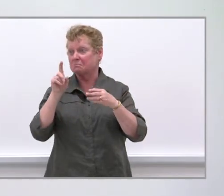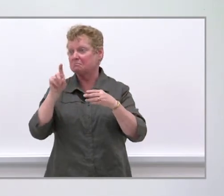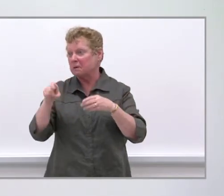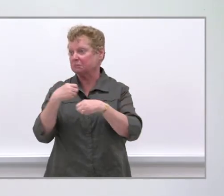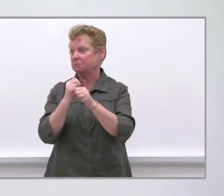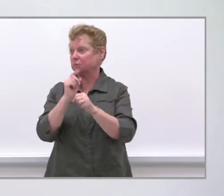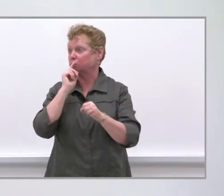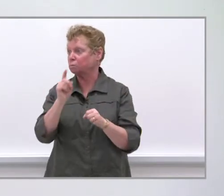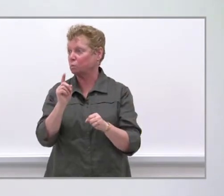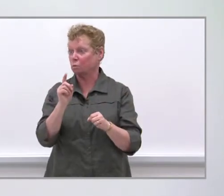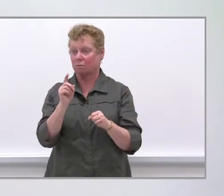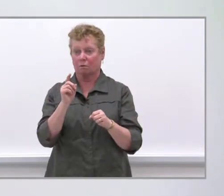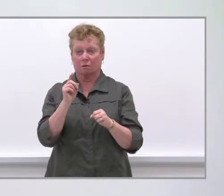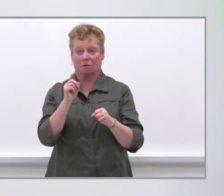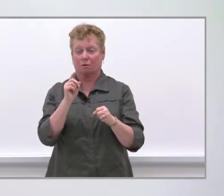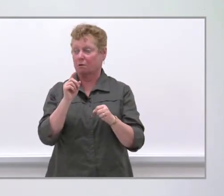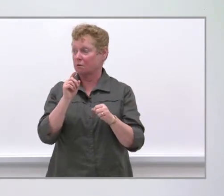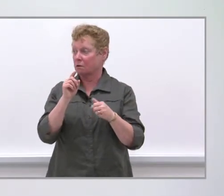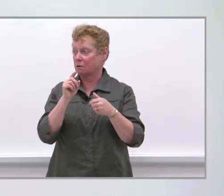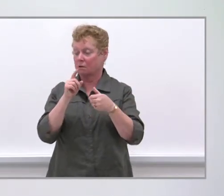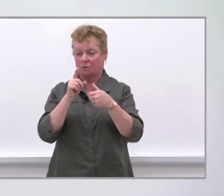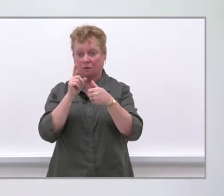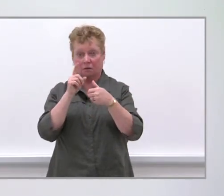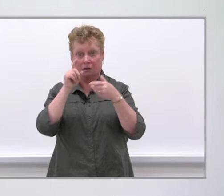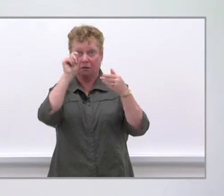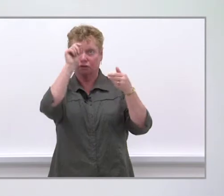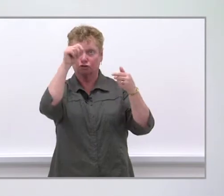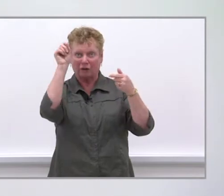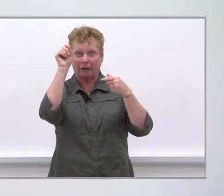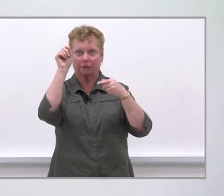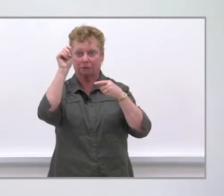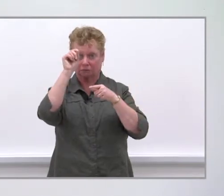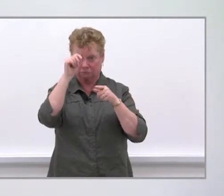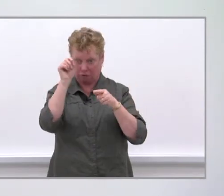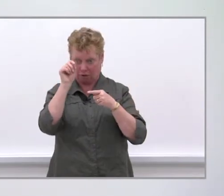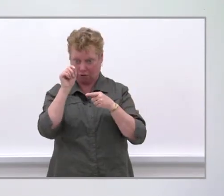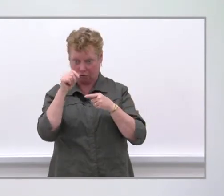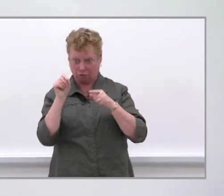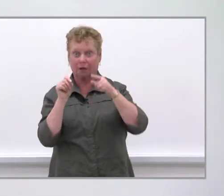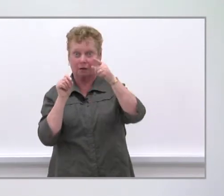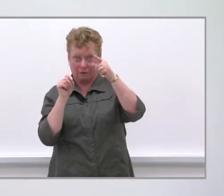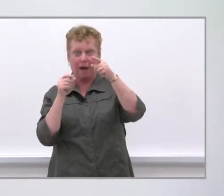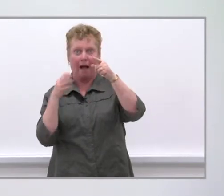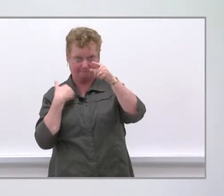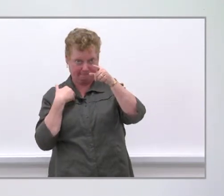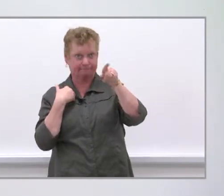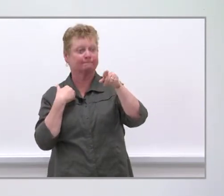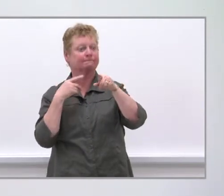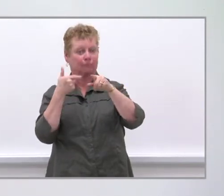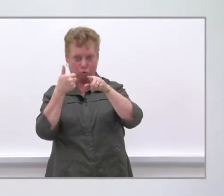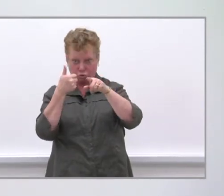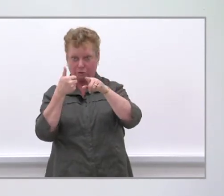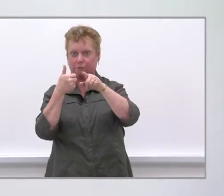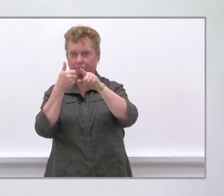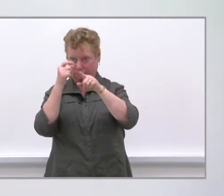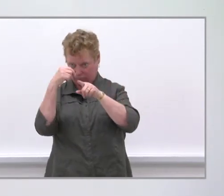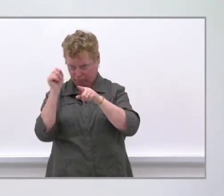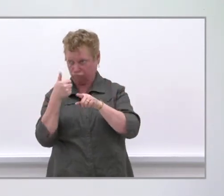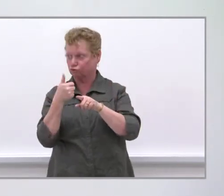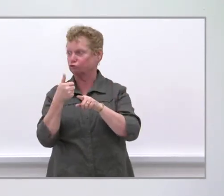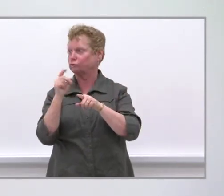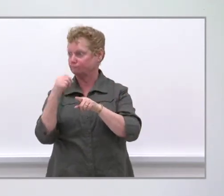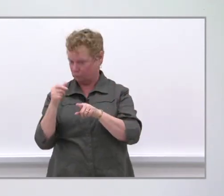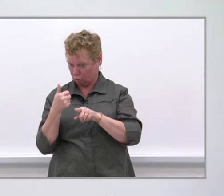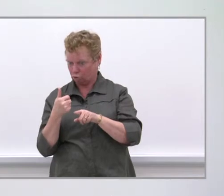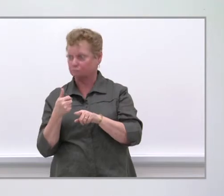sure that this, and this is done. And then you check it off. Yep, that's done, that's done,